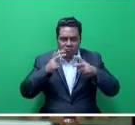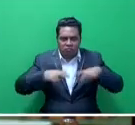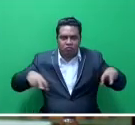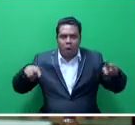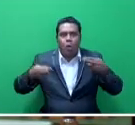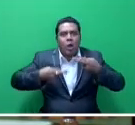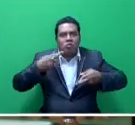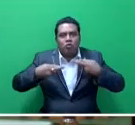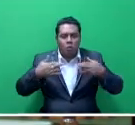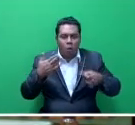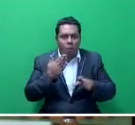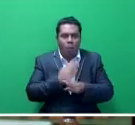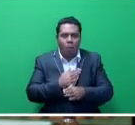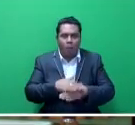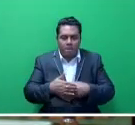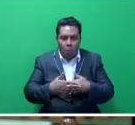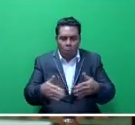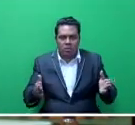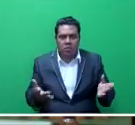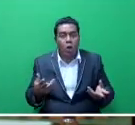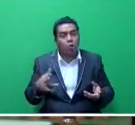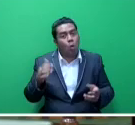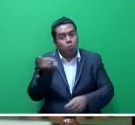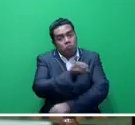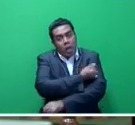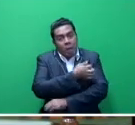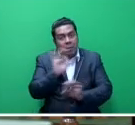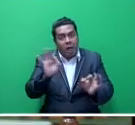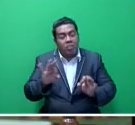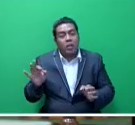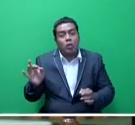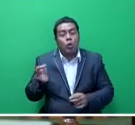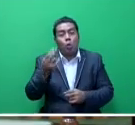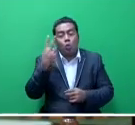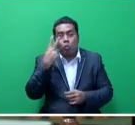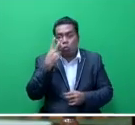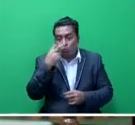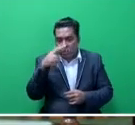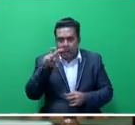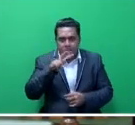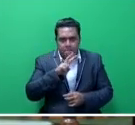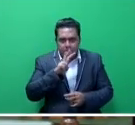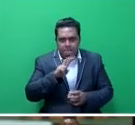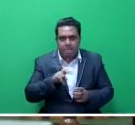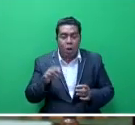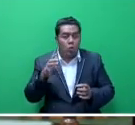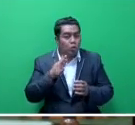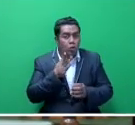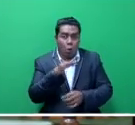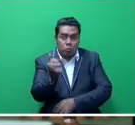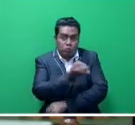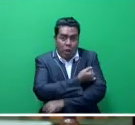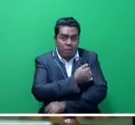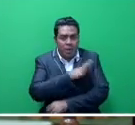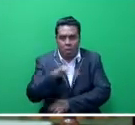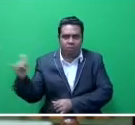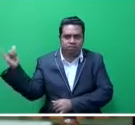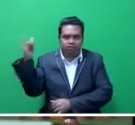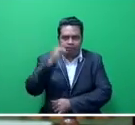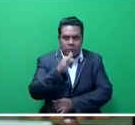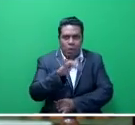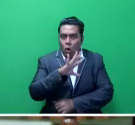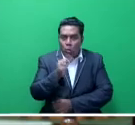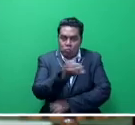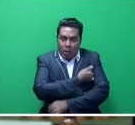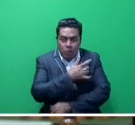or borders. No jabs, no tourism. No jabs, no national airline. No jabs, no chances to see our friends